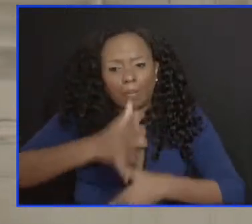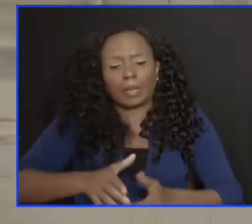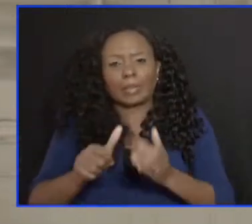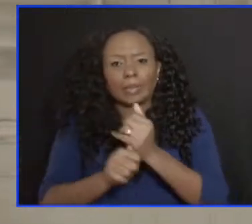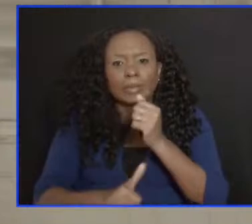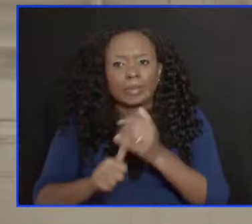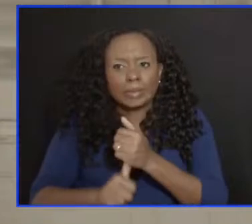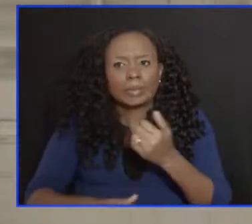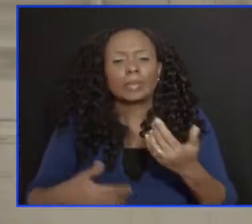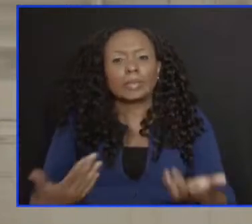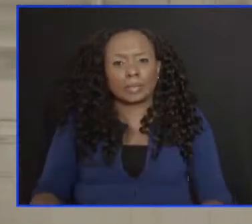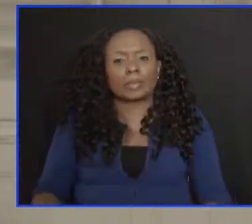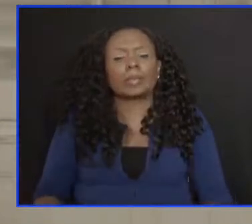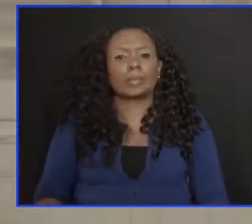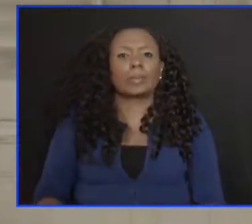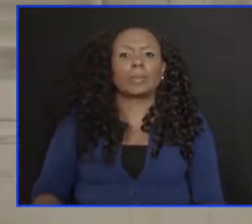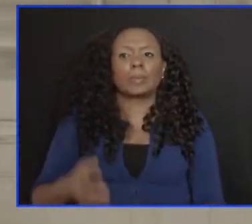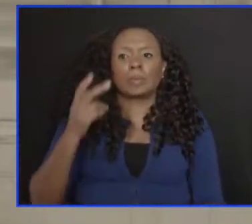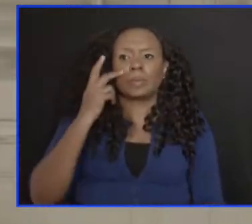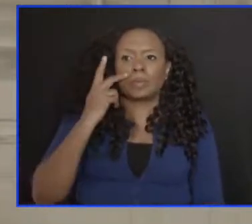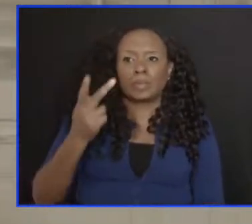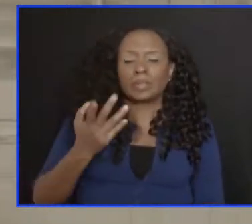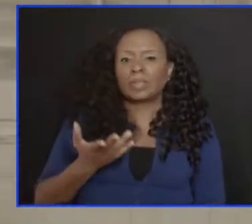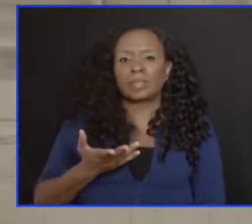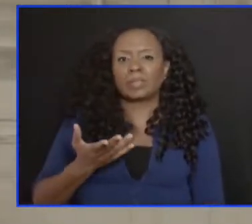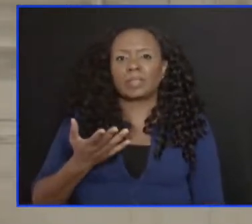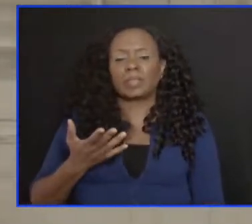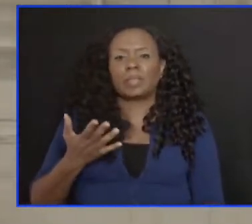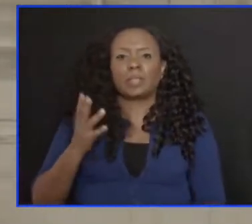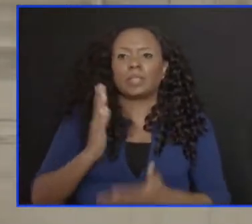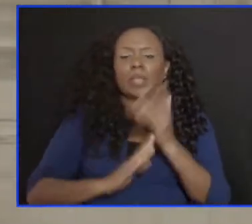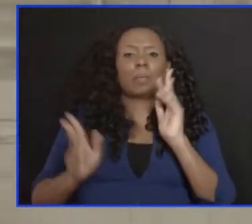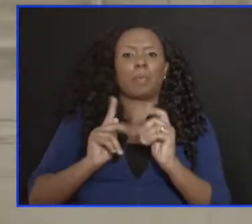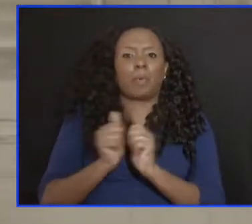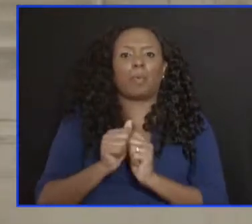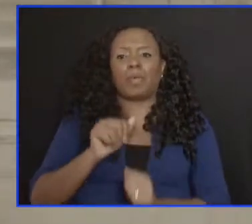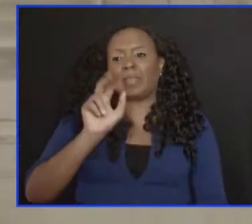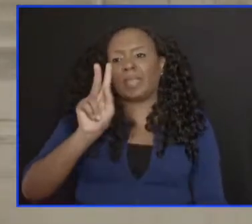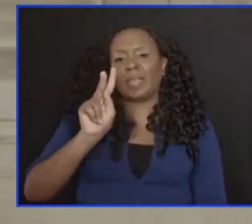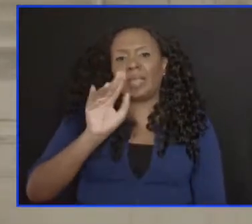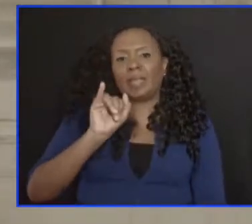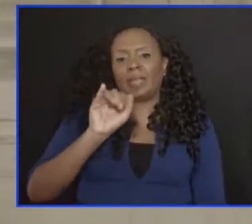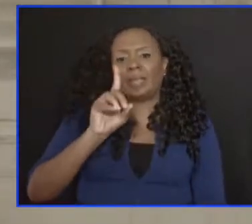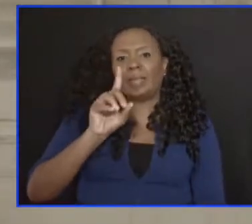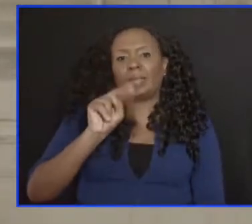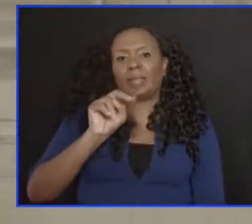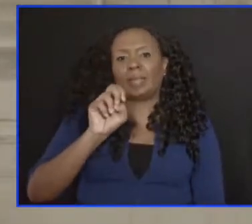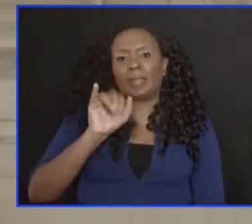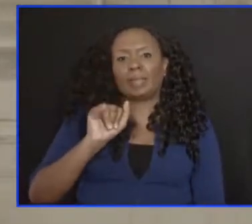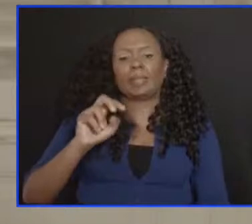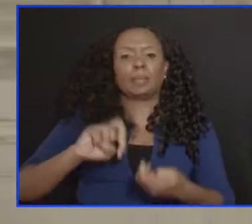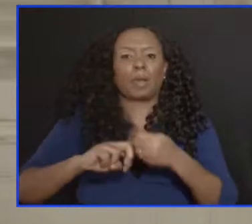with some what we call renal disease. So for simple Barbadians, your kidneys not working too well as a result